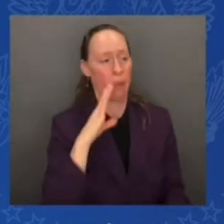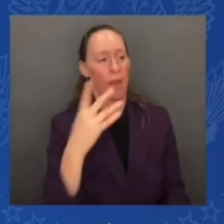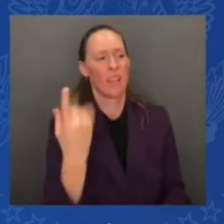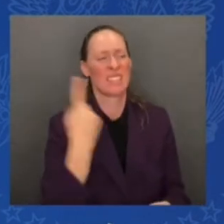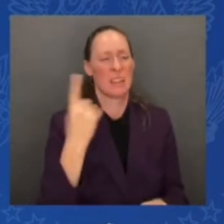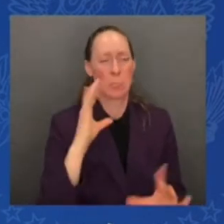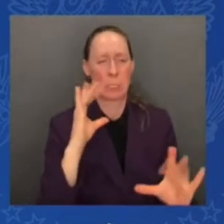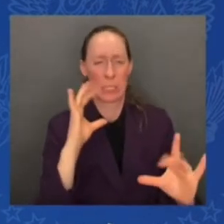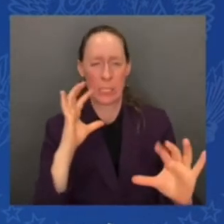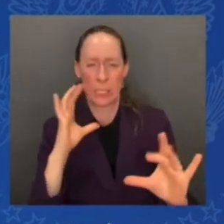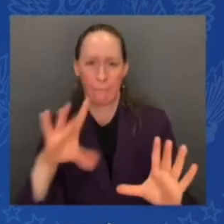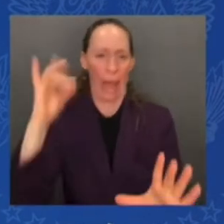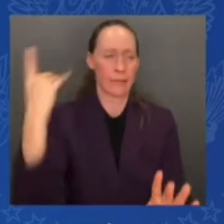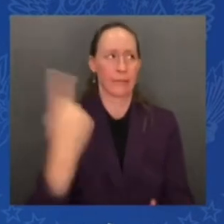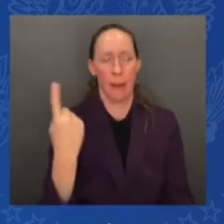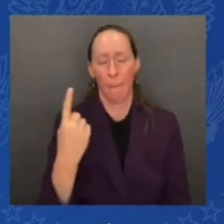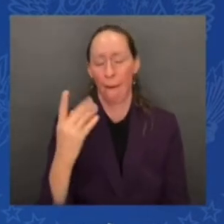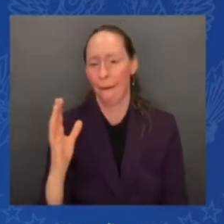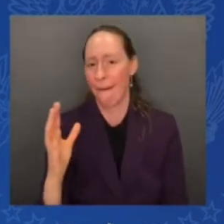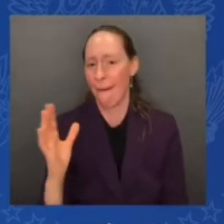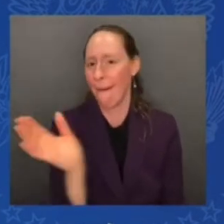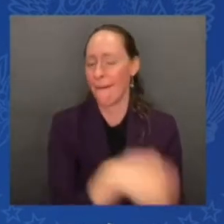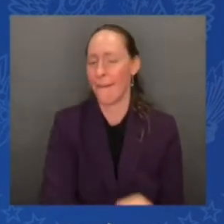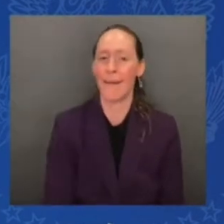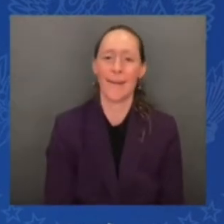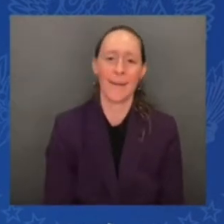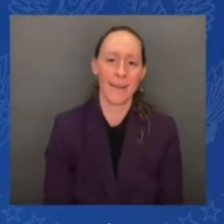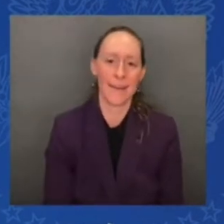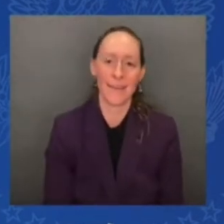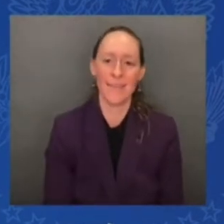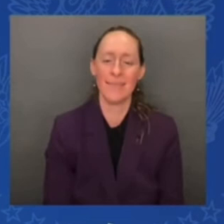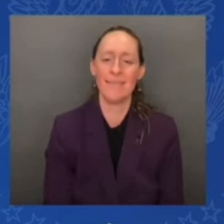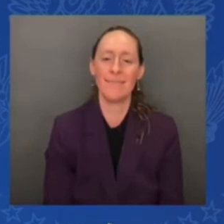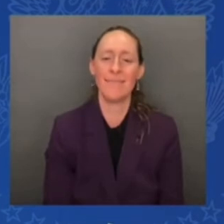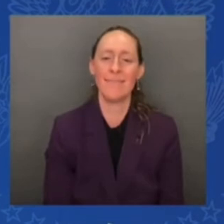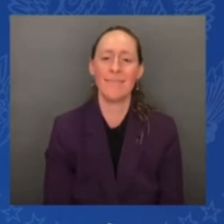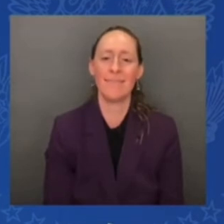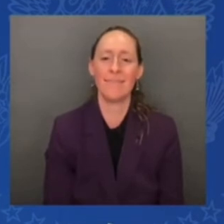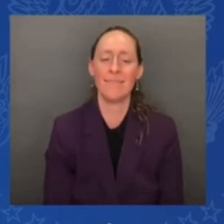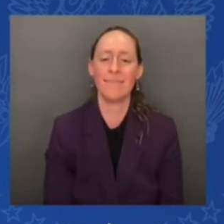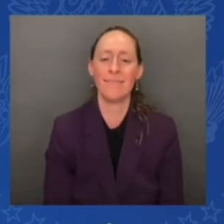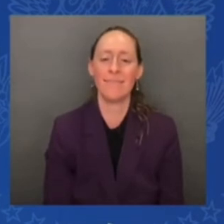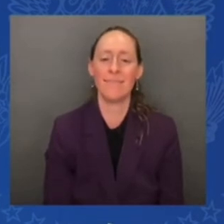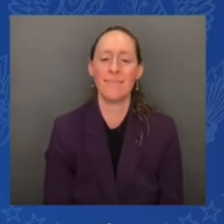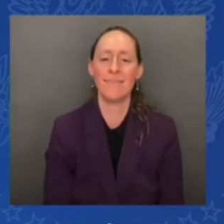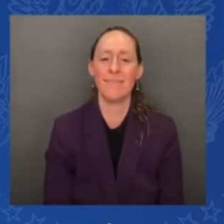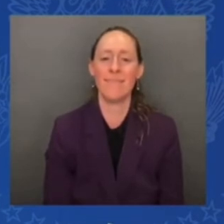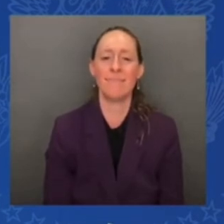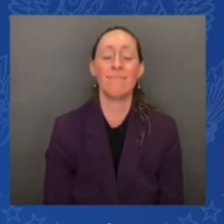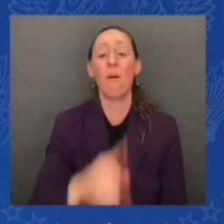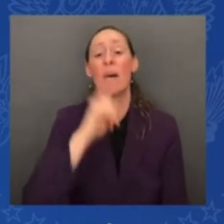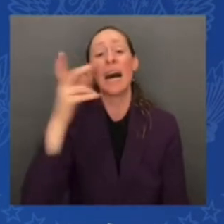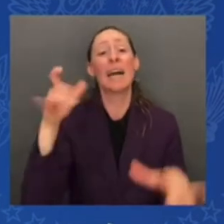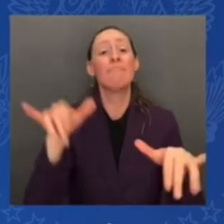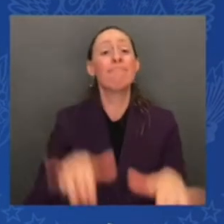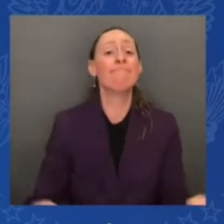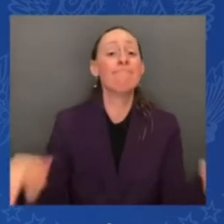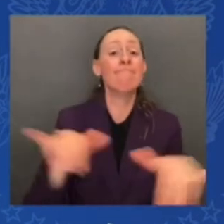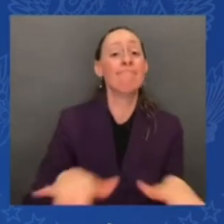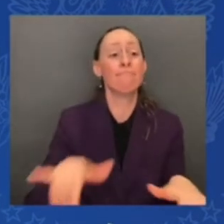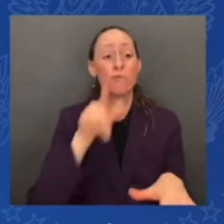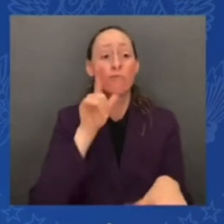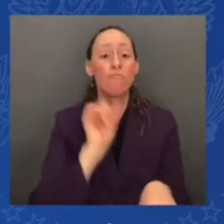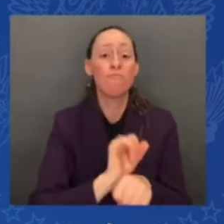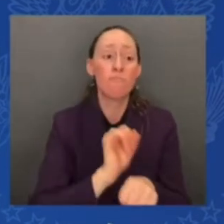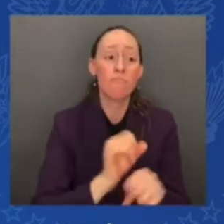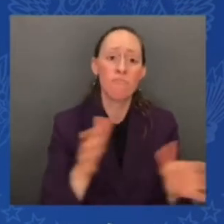grown at the fastest pace in over two decades, and wages are growing faster than inflation. And we're continuing to make progress in fixing